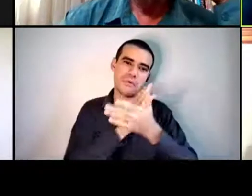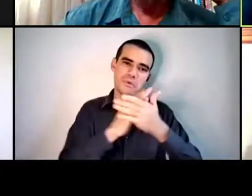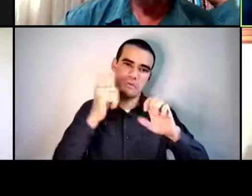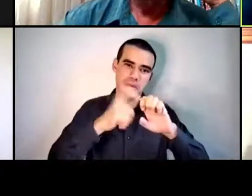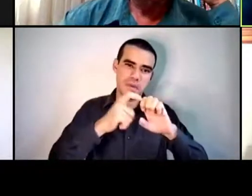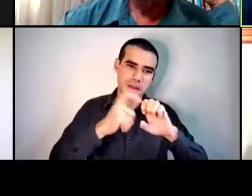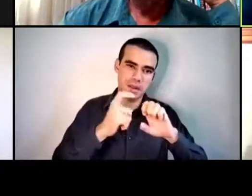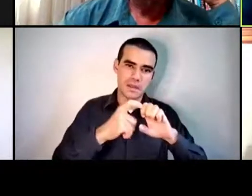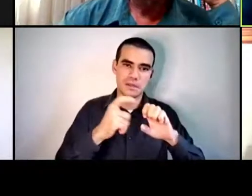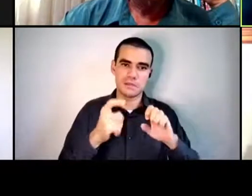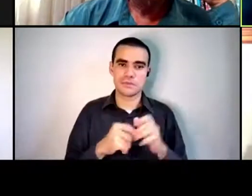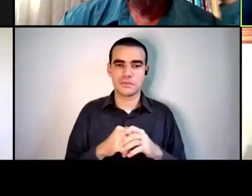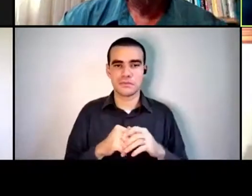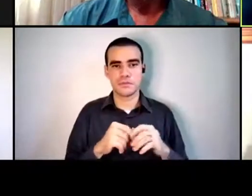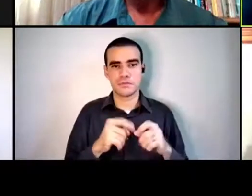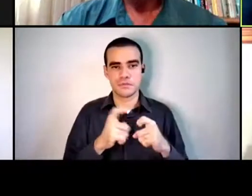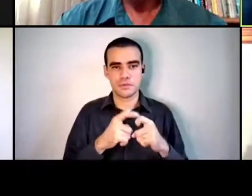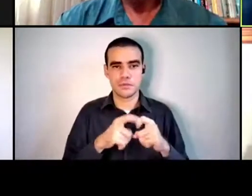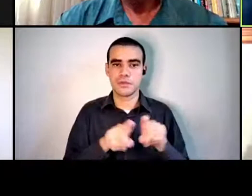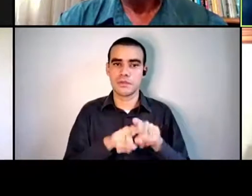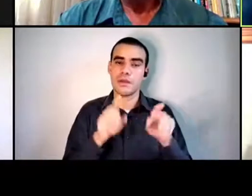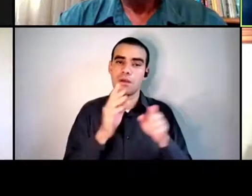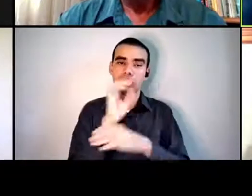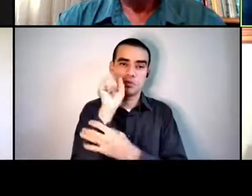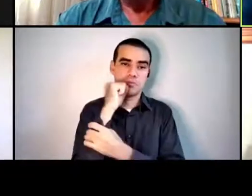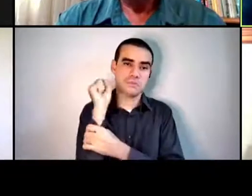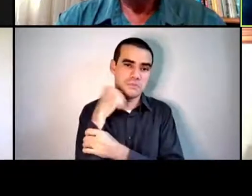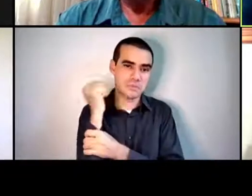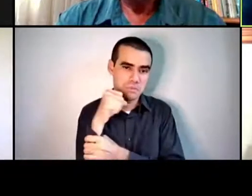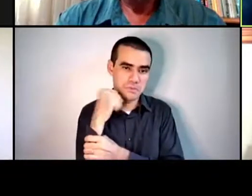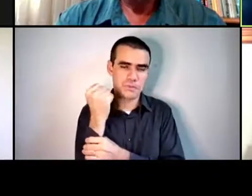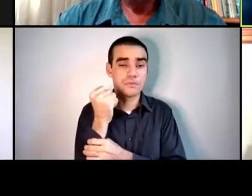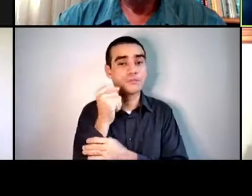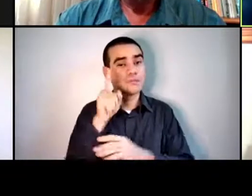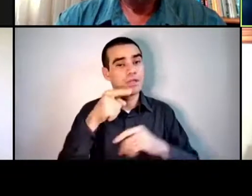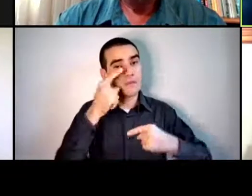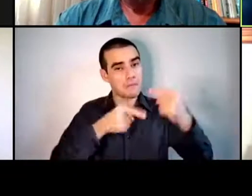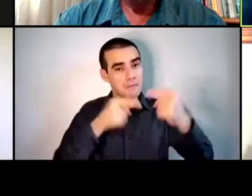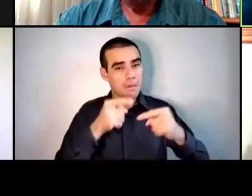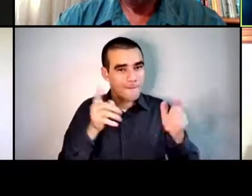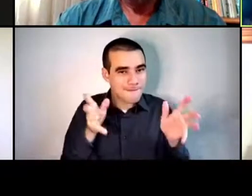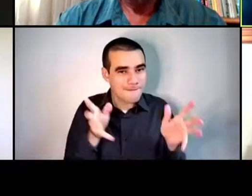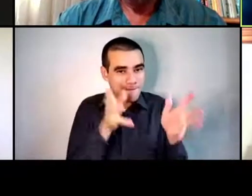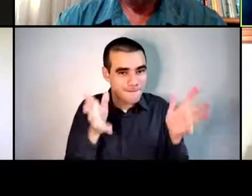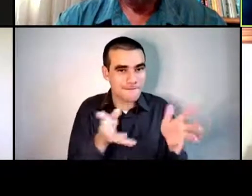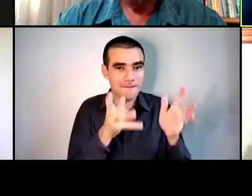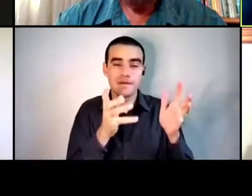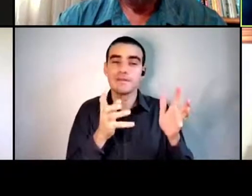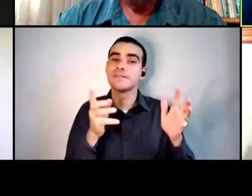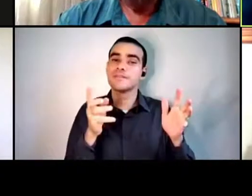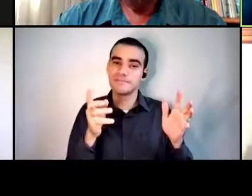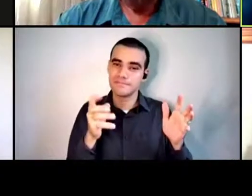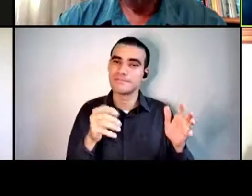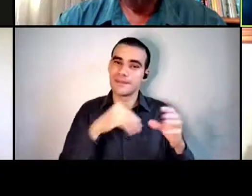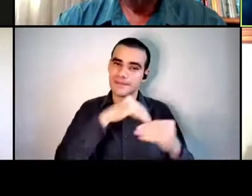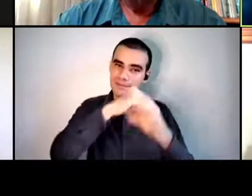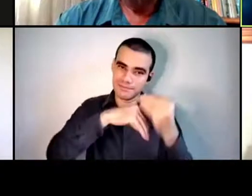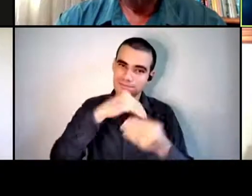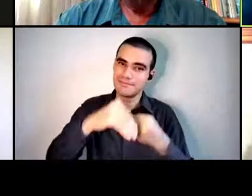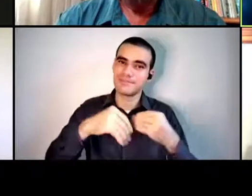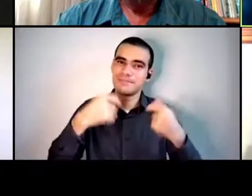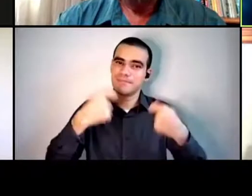the health area, there are physiotherapy. These are induction policies. We have to